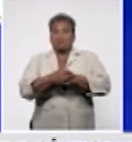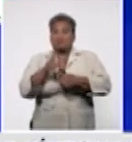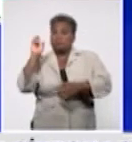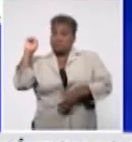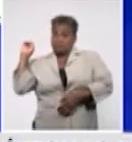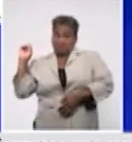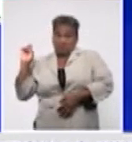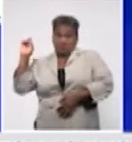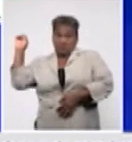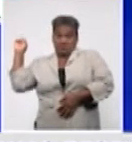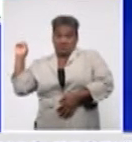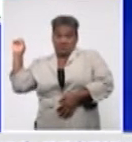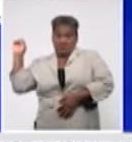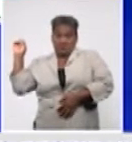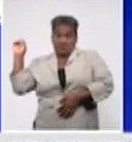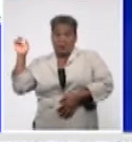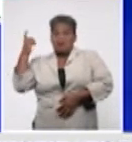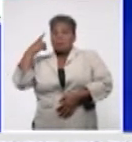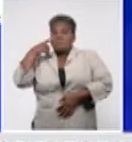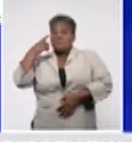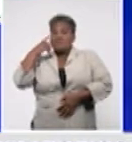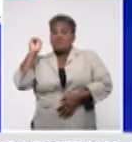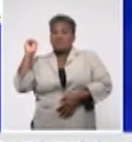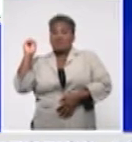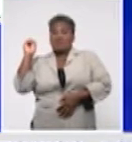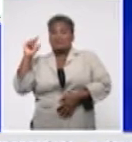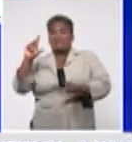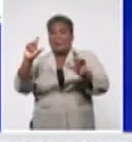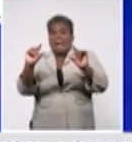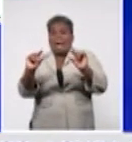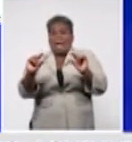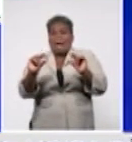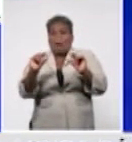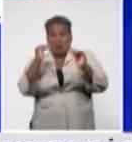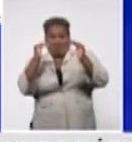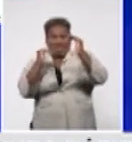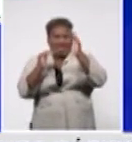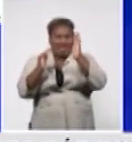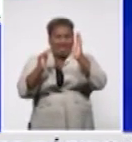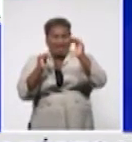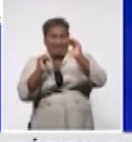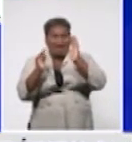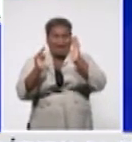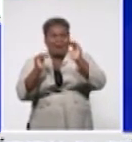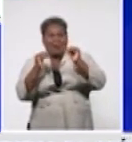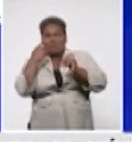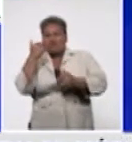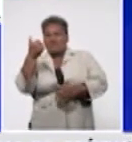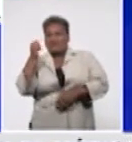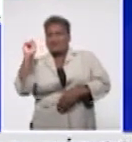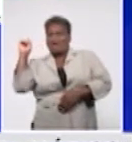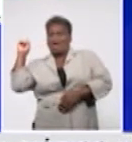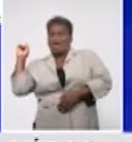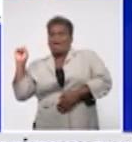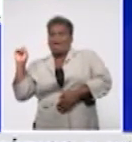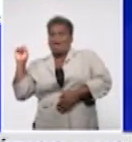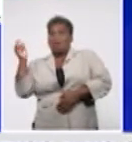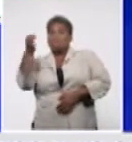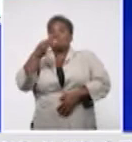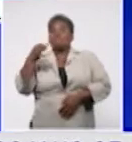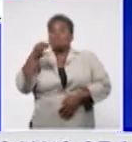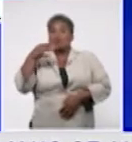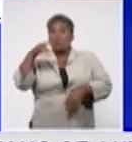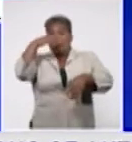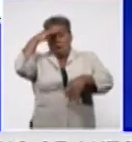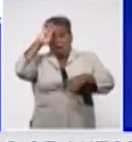We're talking about 38 municipalities that have reported COVID-19 cases, such as 15 municipalities from Havana